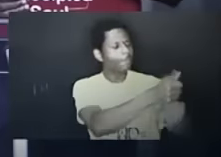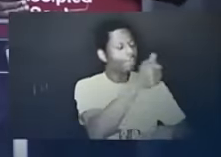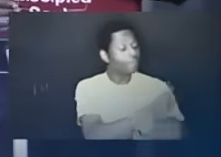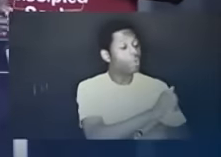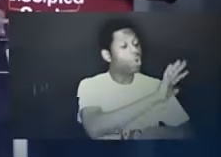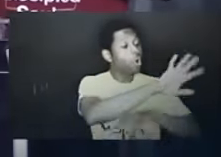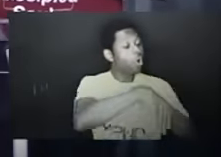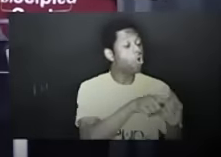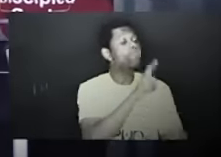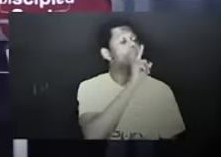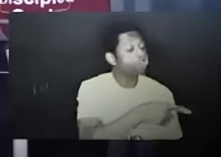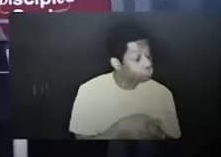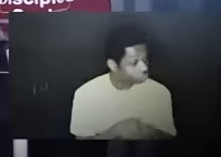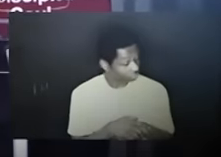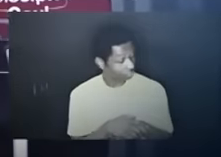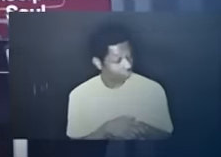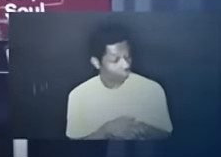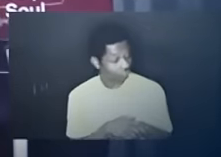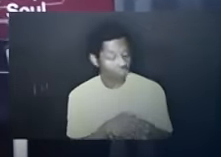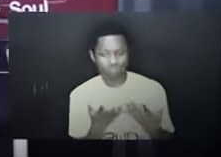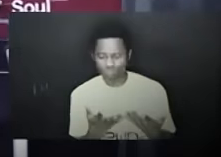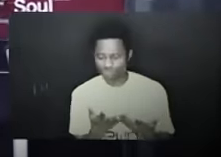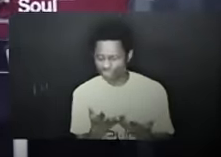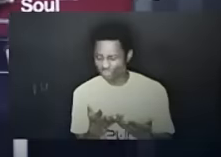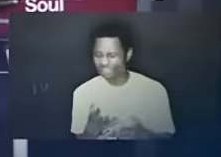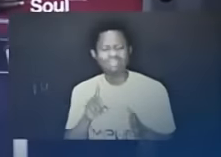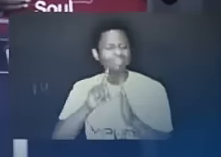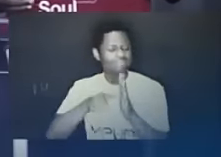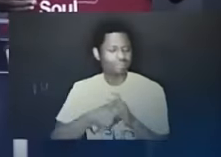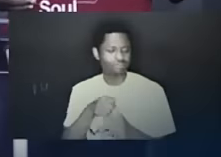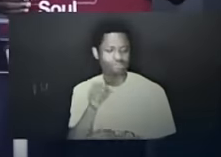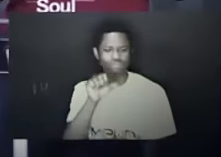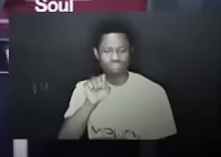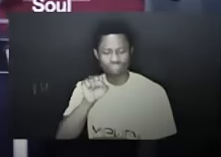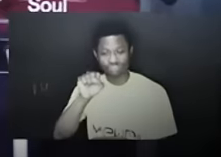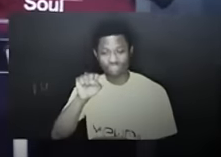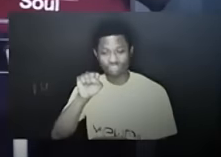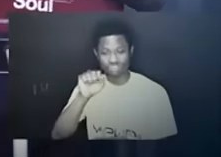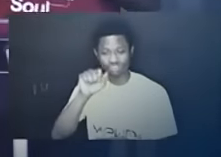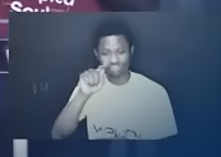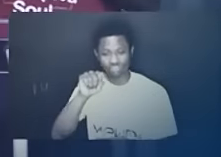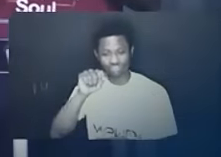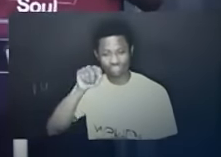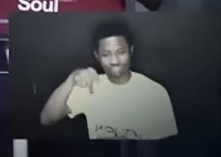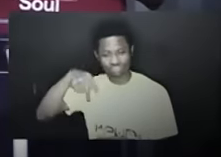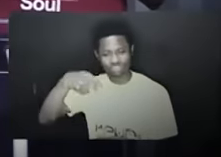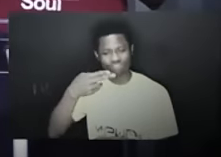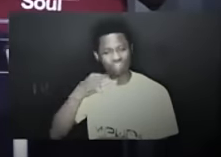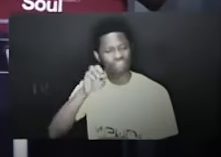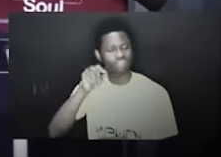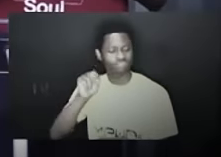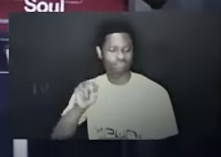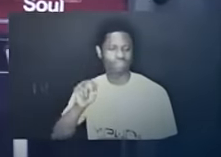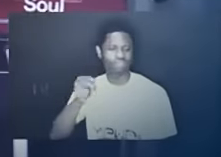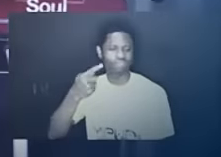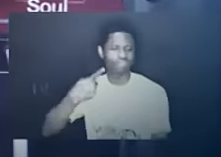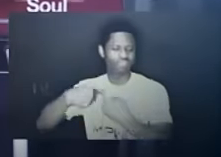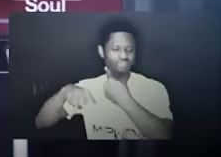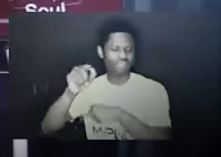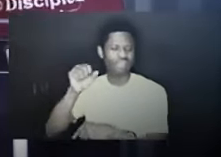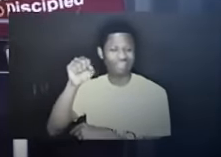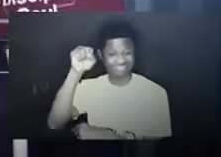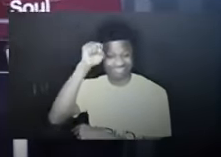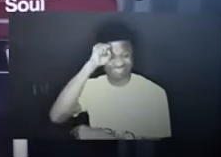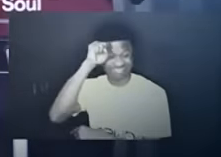he recounted the story of Israel beginning from Abraham. And in